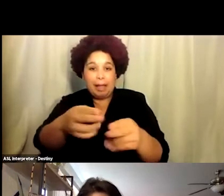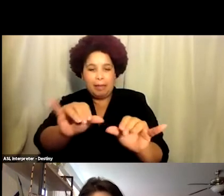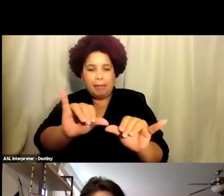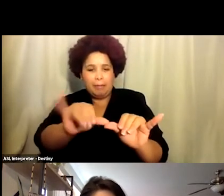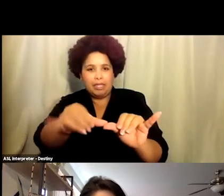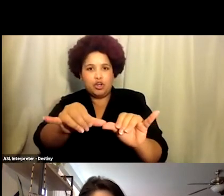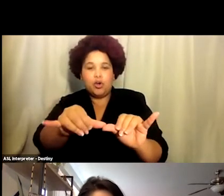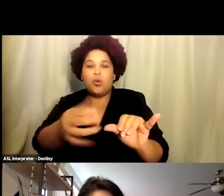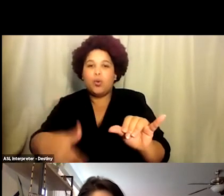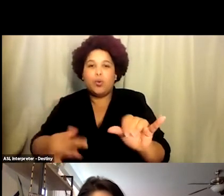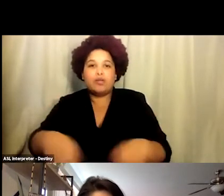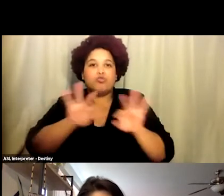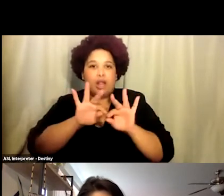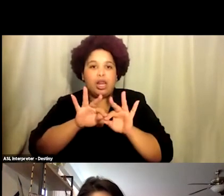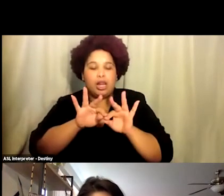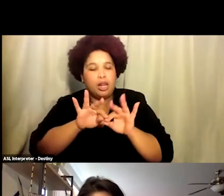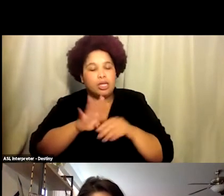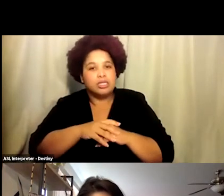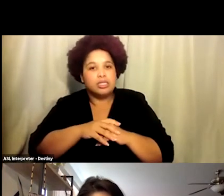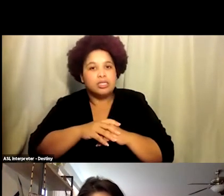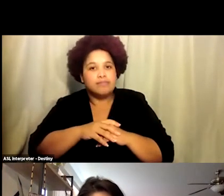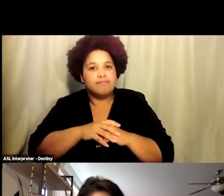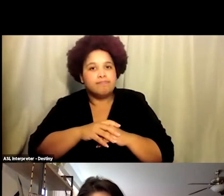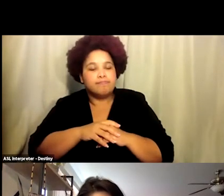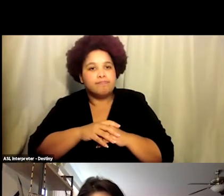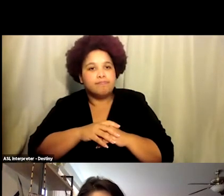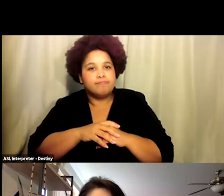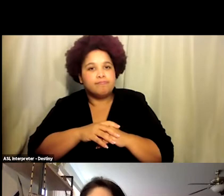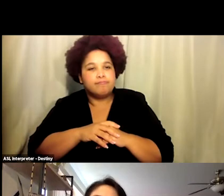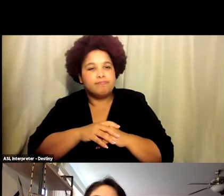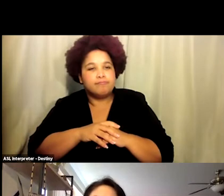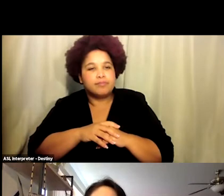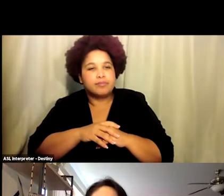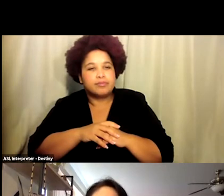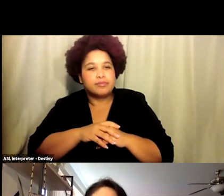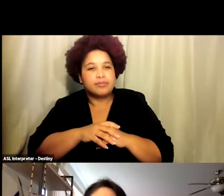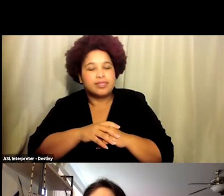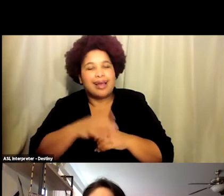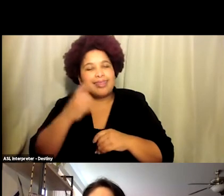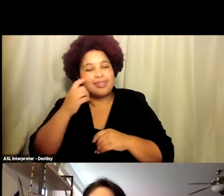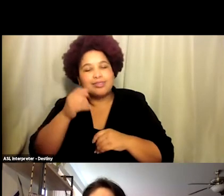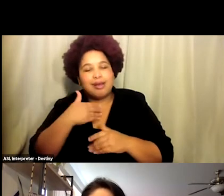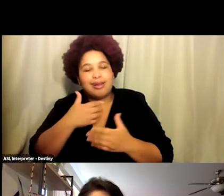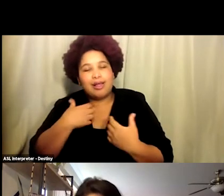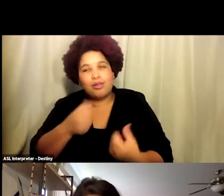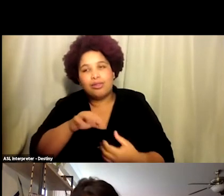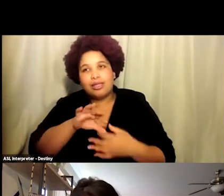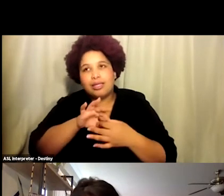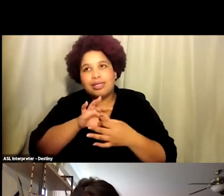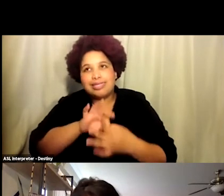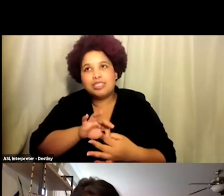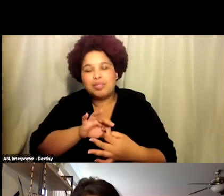is crucial. I do think there is an unhealthy attachment to incremental